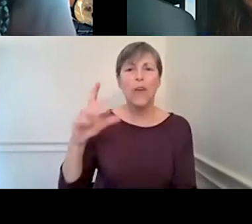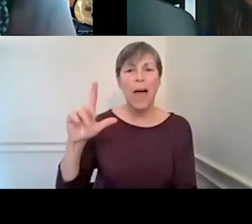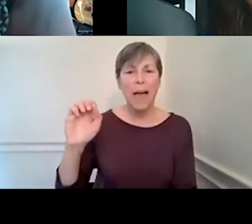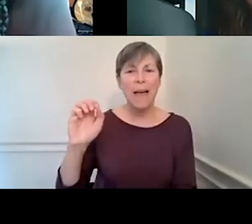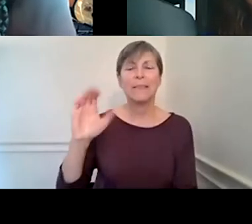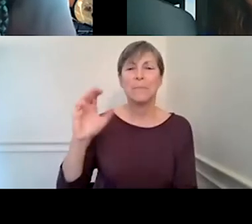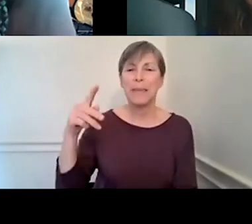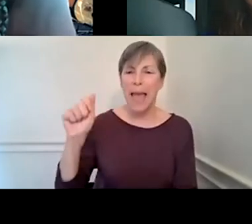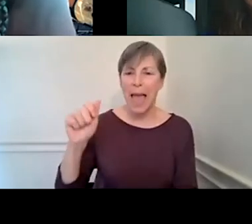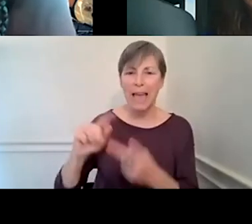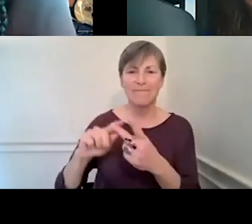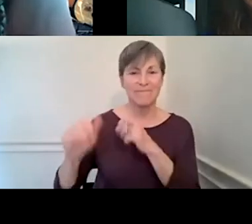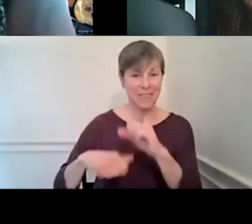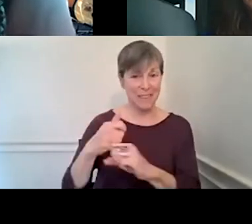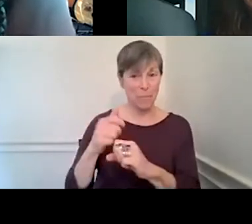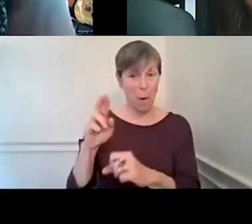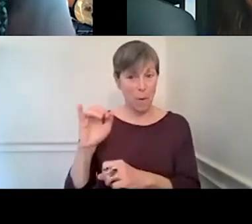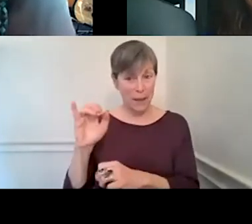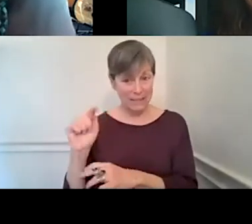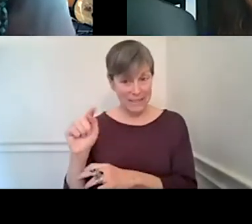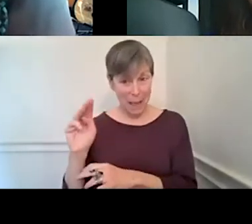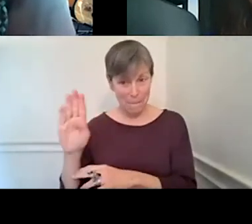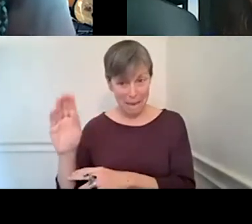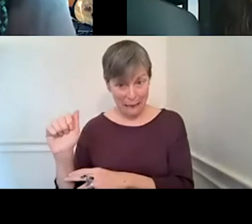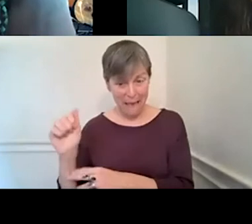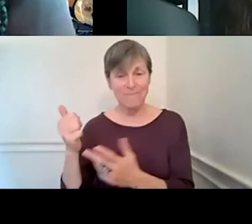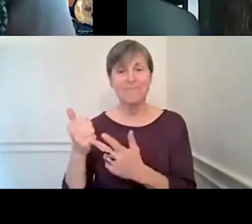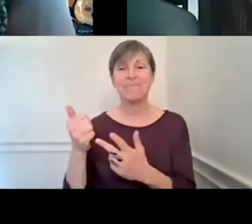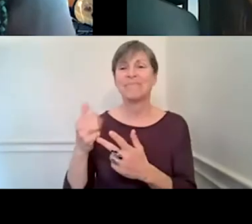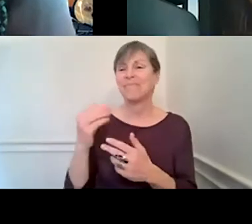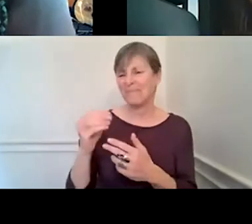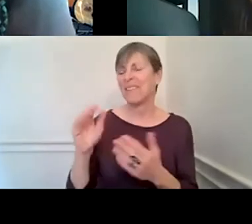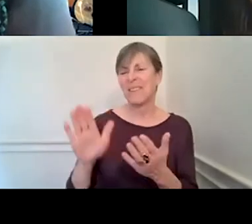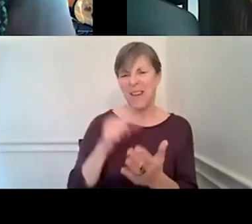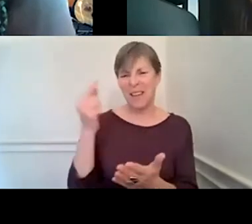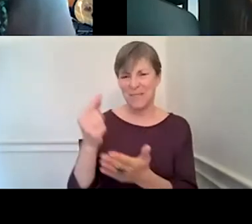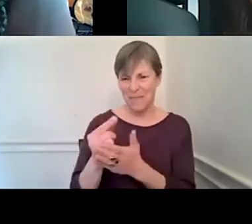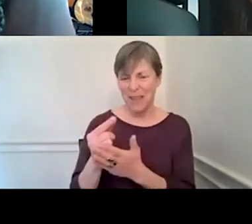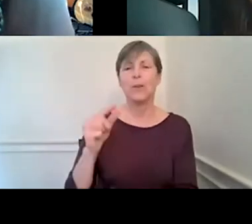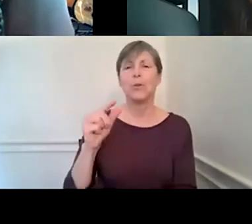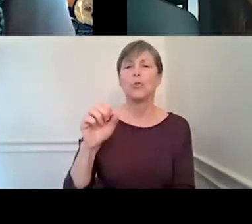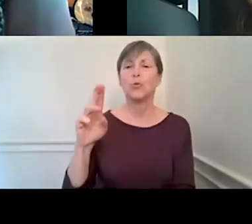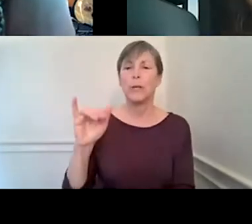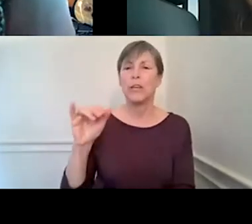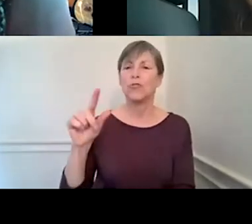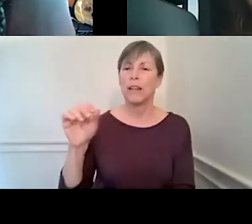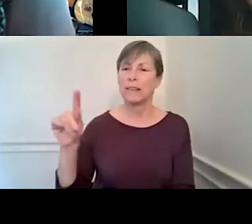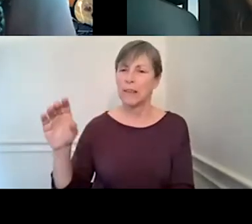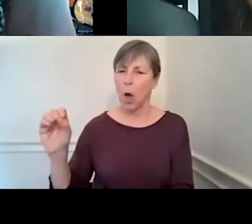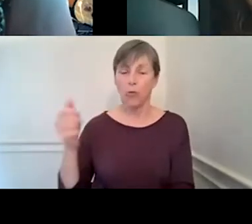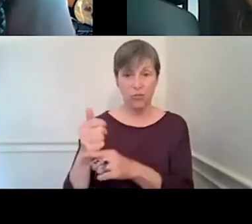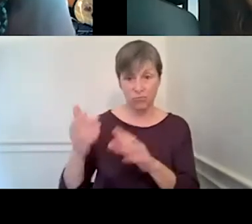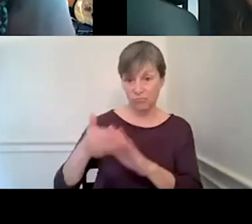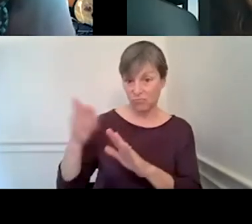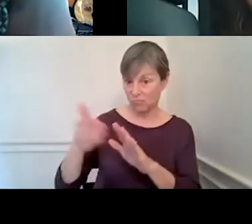alumnus. She has also has a bachelor's in math from SUNY Geneseo. Michelle's been running the internal audit department at Monro, Inc. Some of you may know them